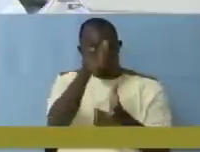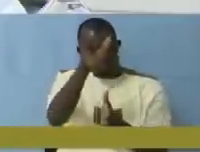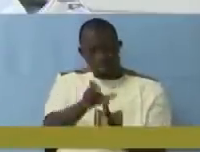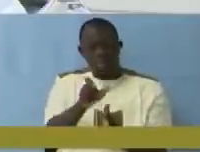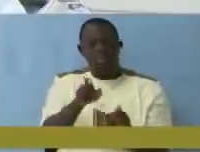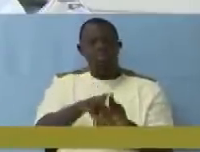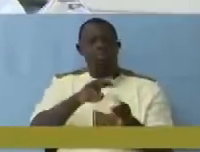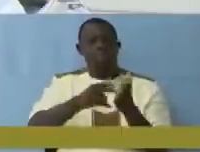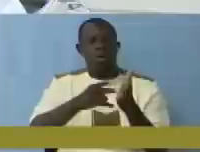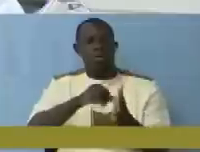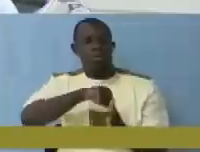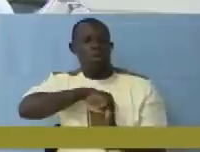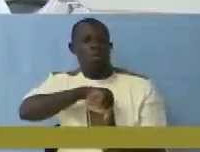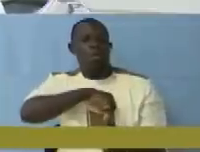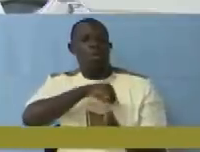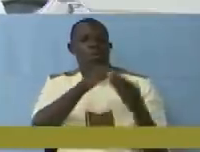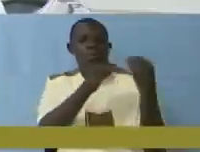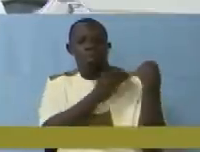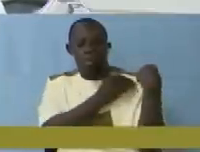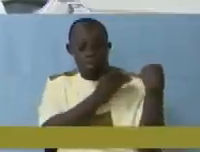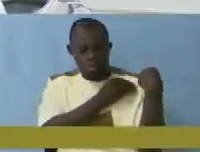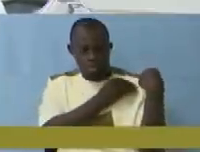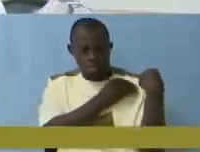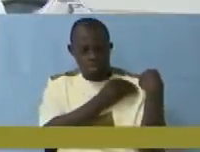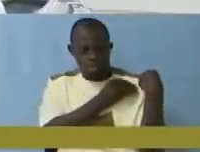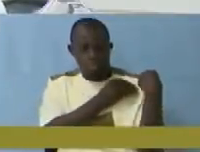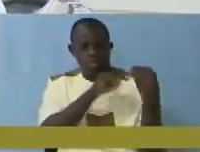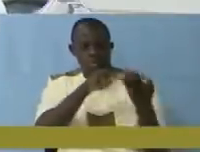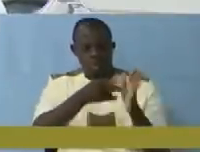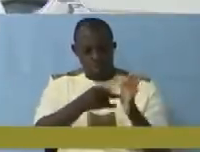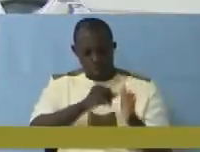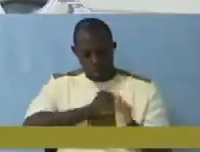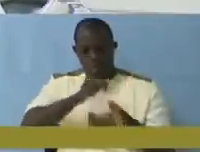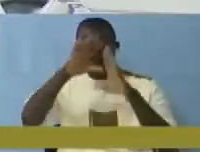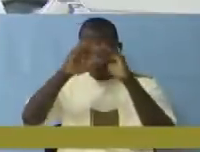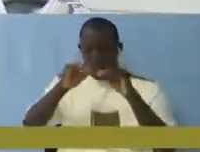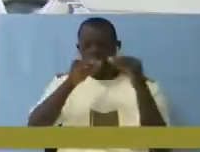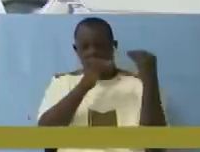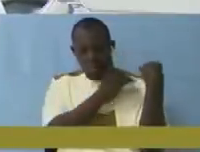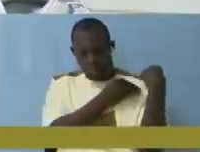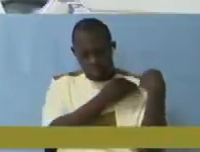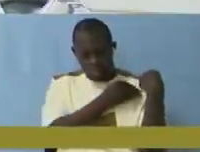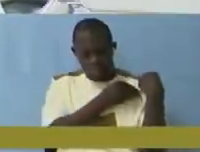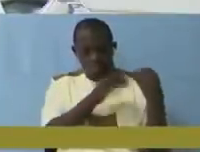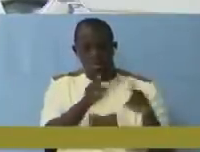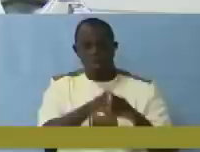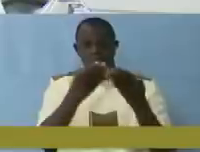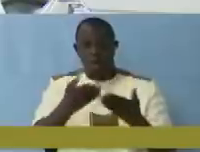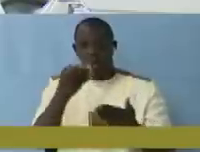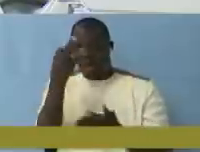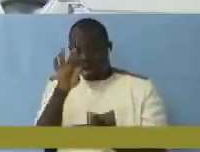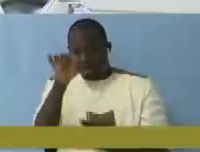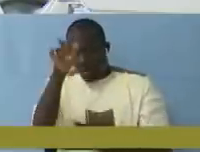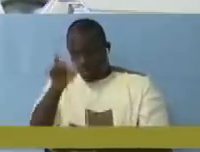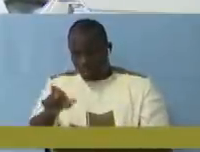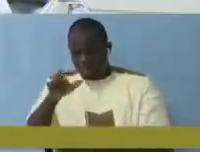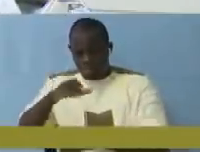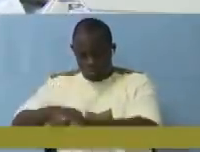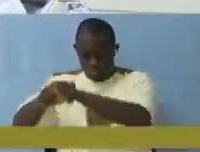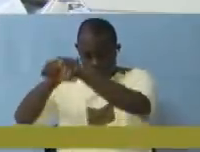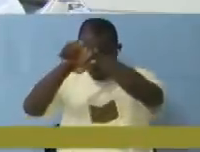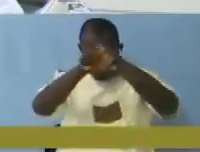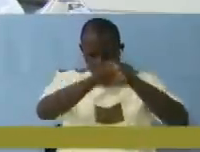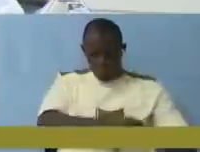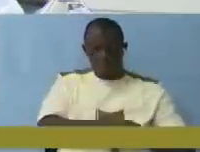our responsibility to find out. The reason why we brought him in to find out more into that